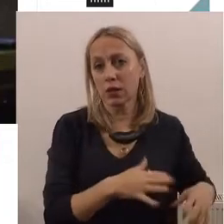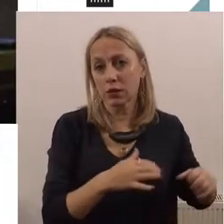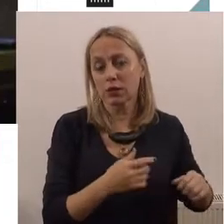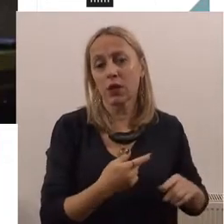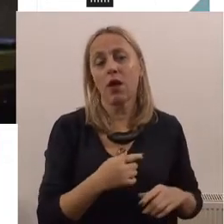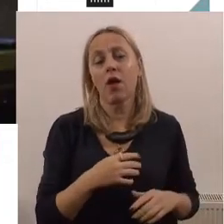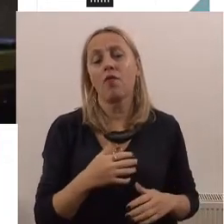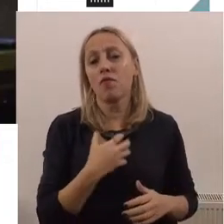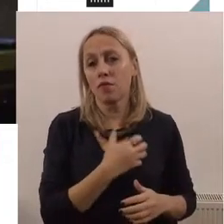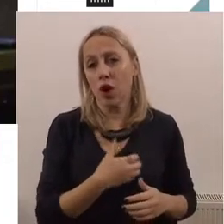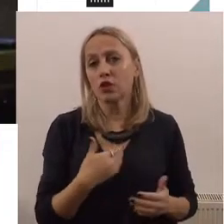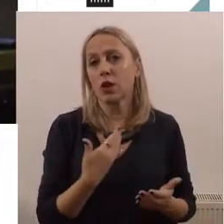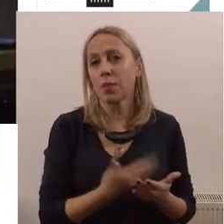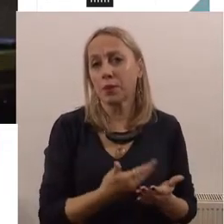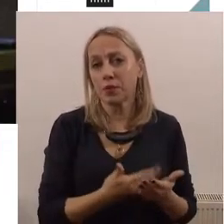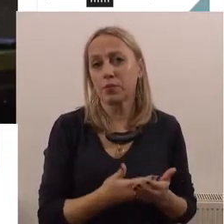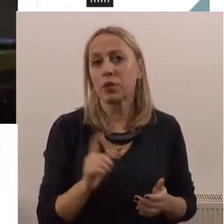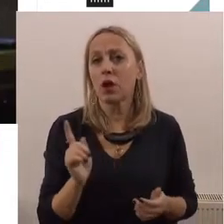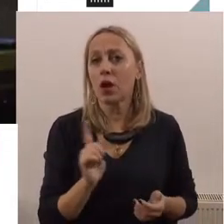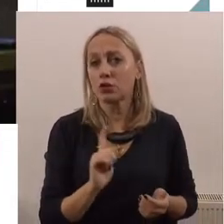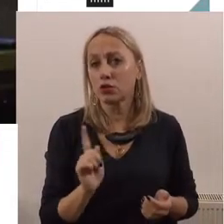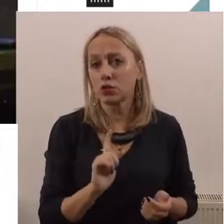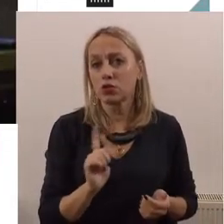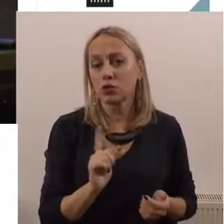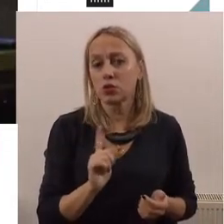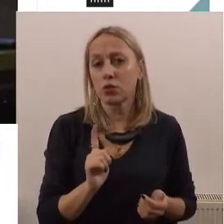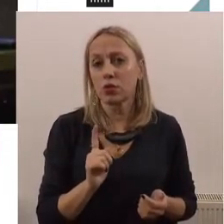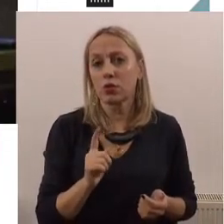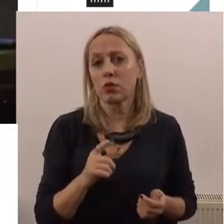And if we're talking about new residences,